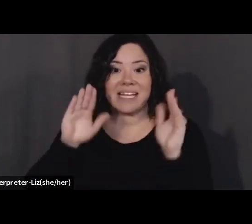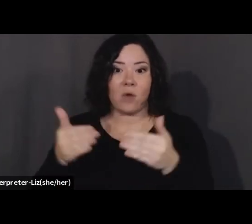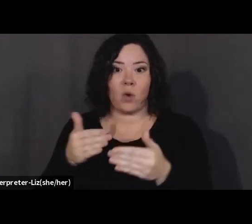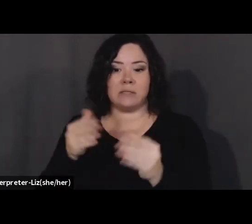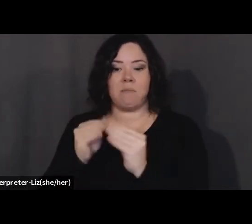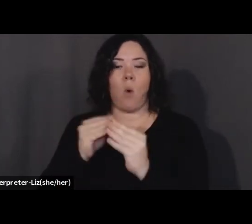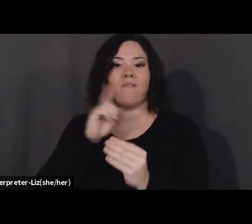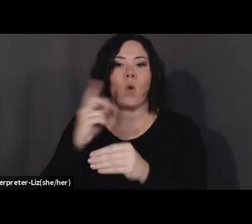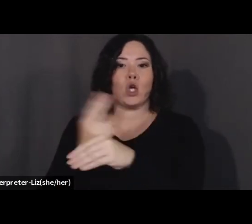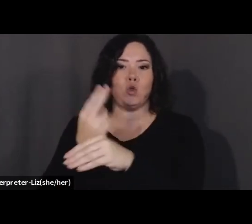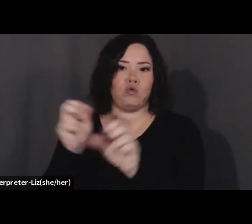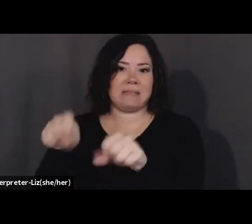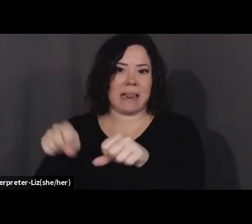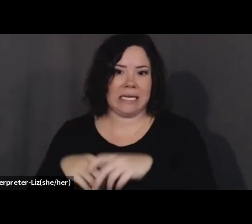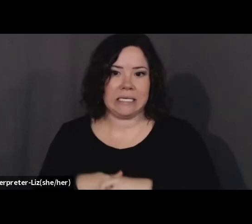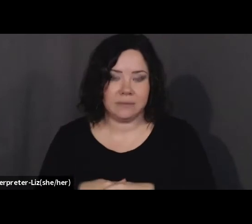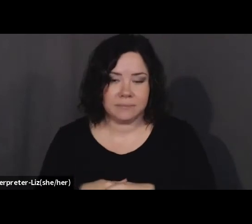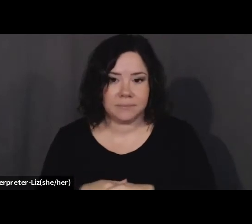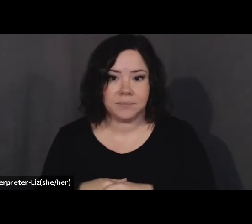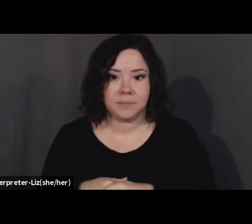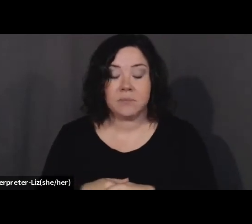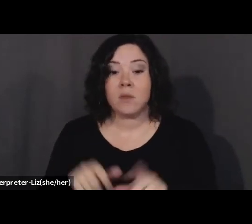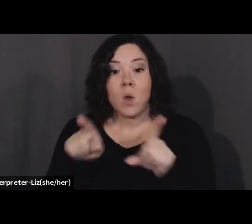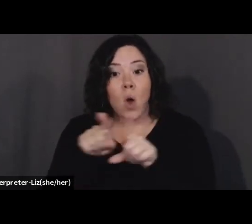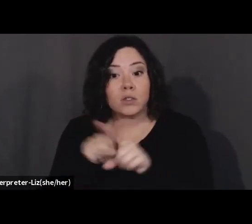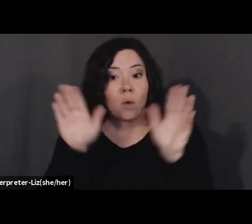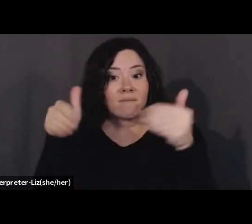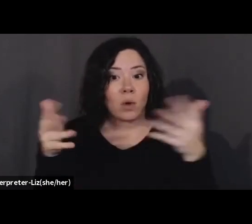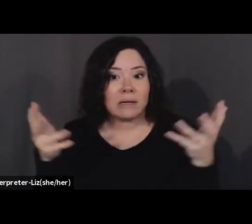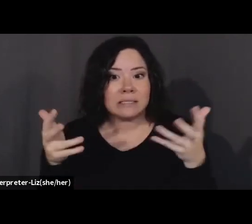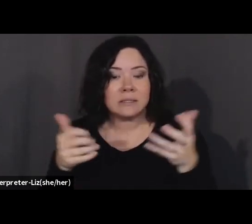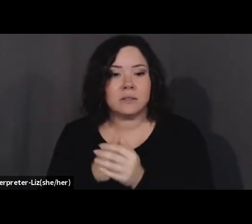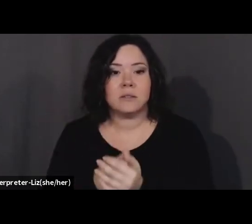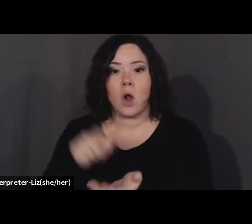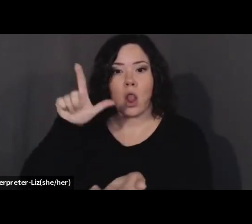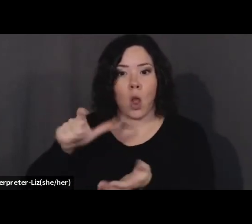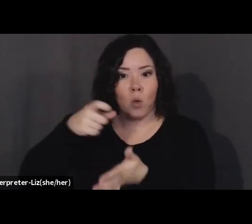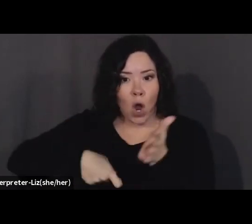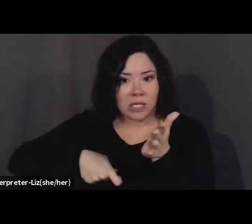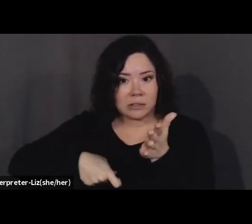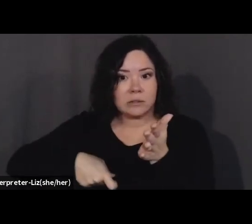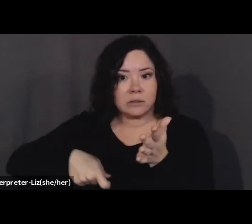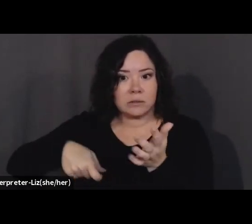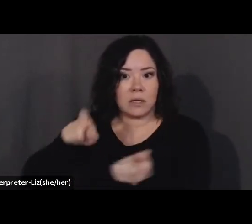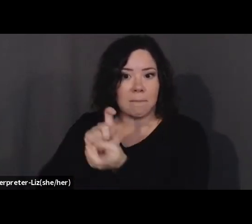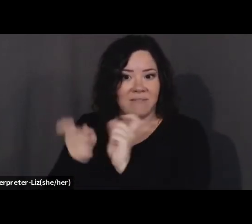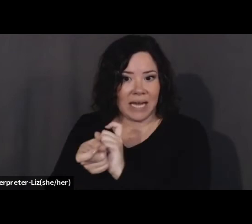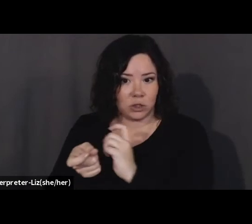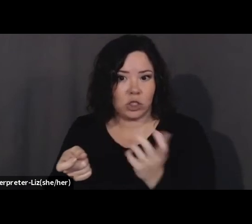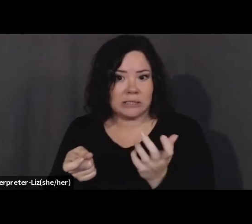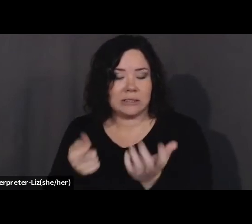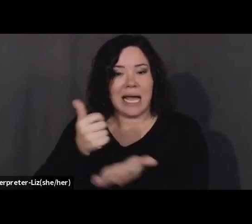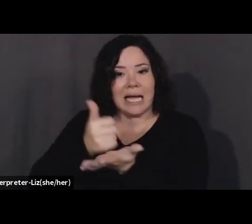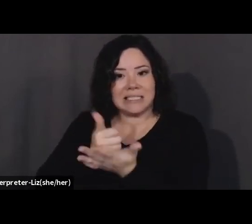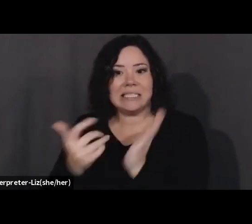usability. So what we also focused on was kind of low cost modifications, assistive technologies